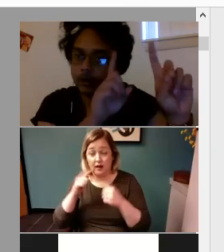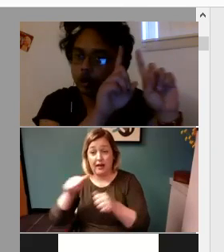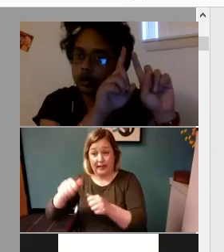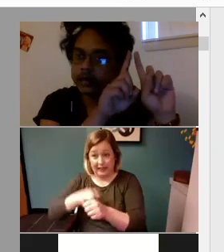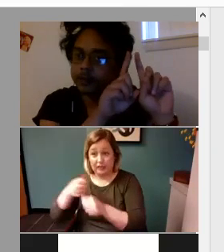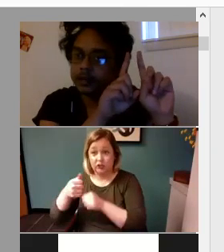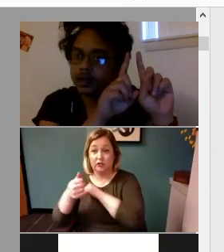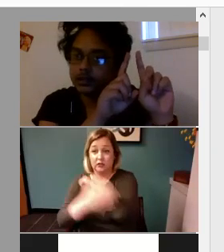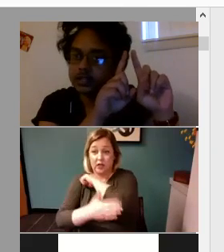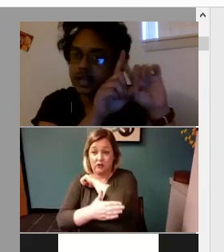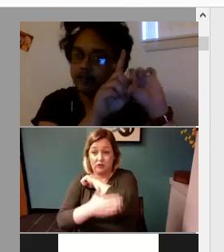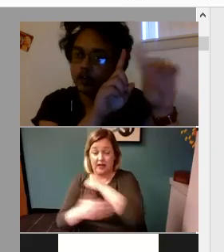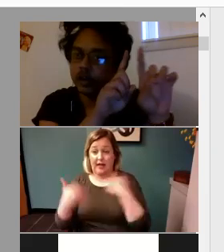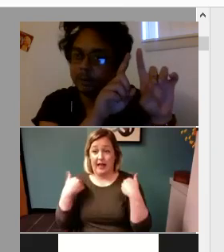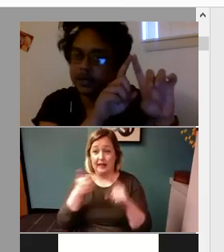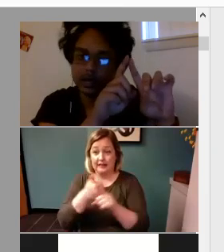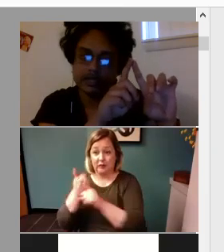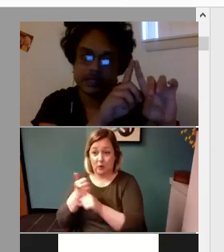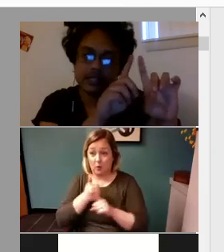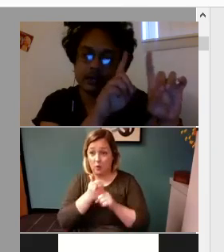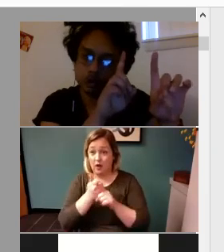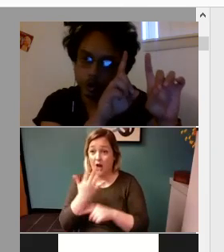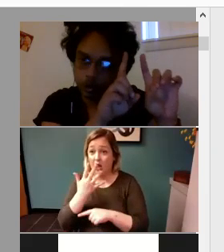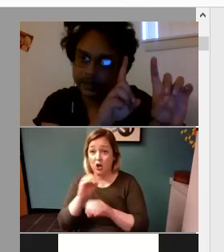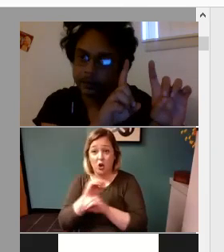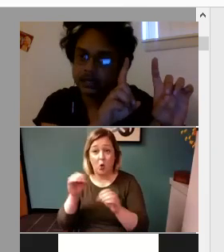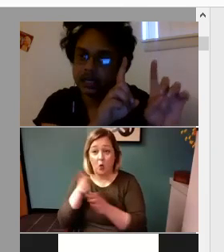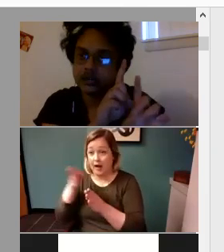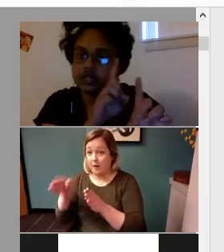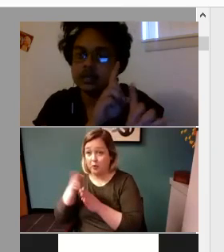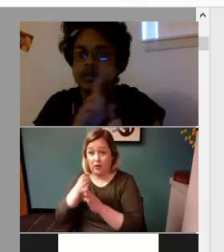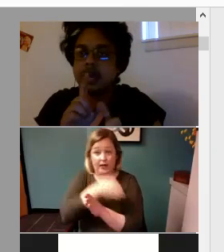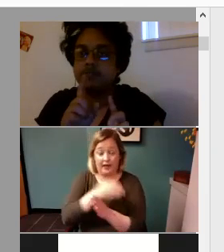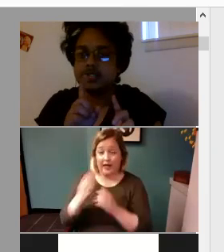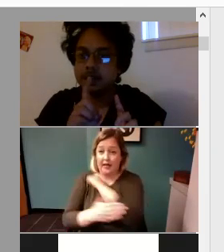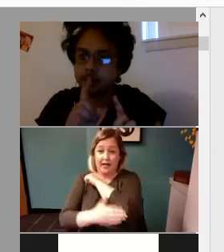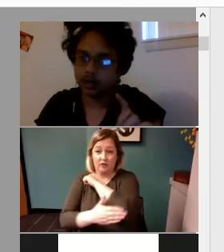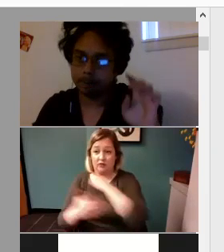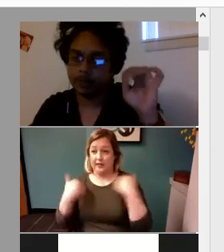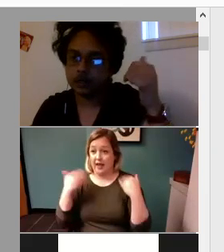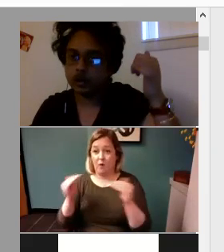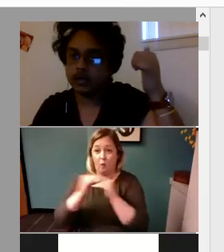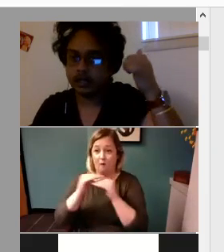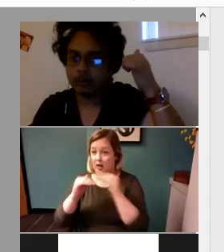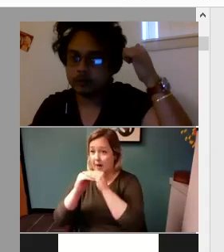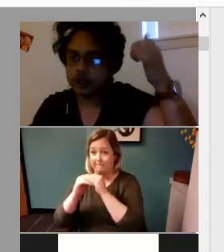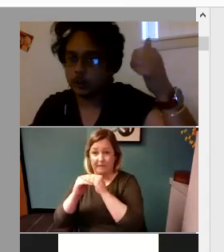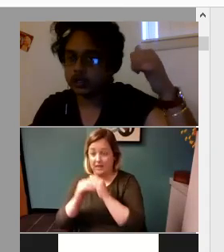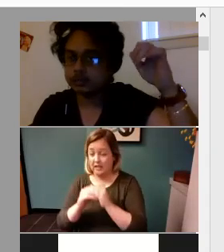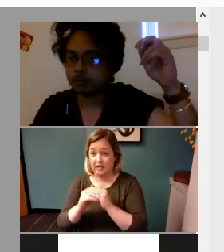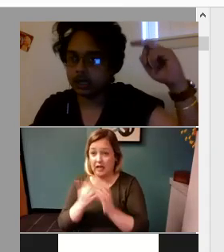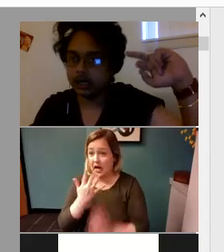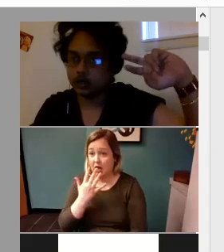color and no neighboring countries have overlapping colors such that no neighboring countries have the same color. So in terms